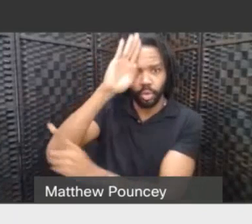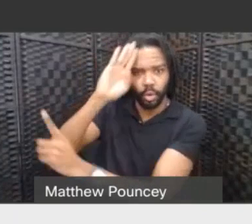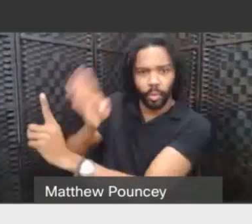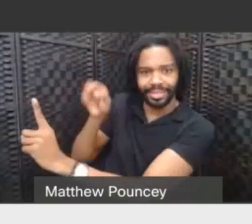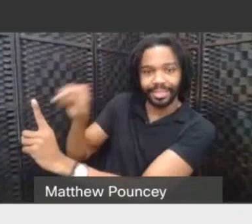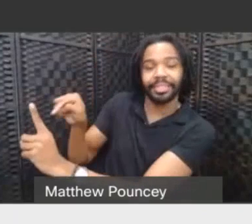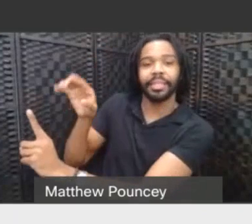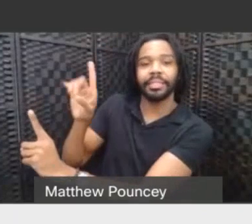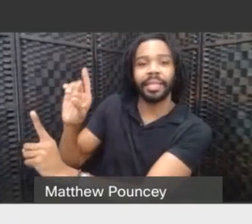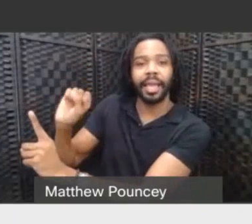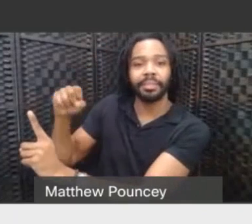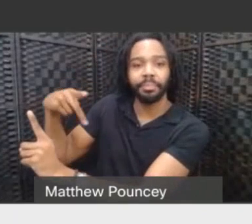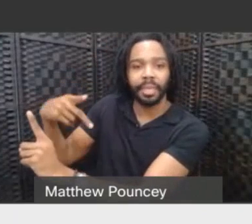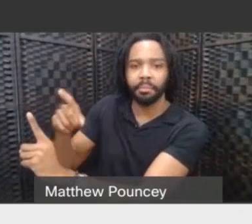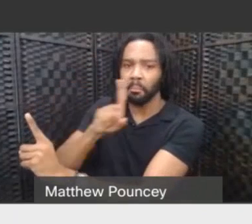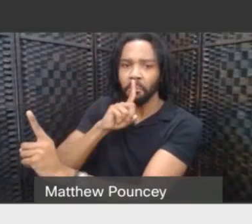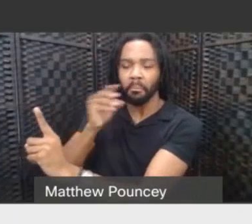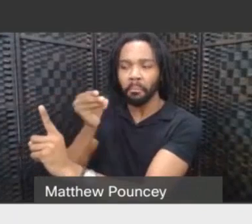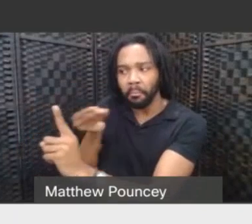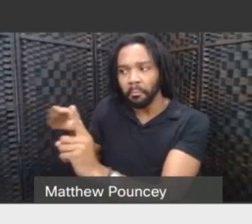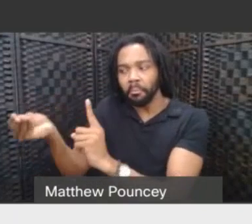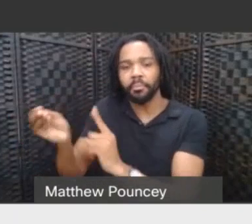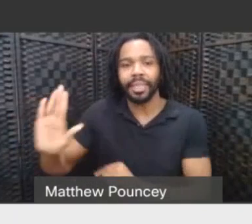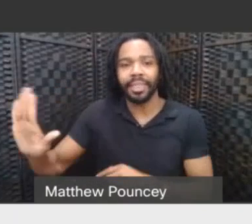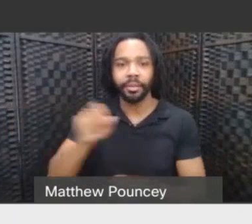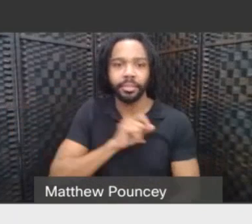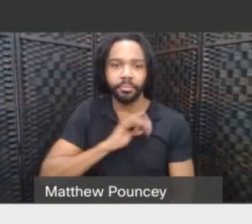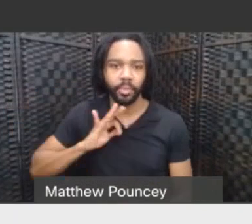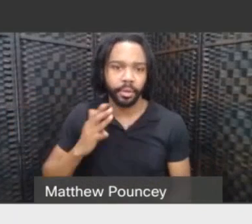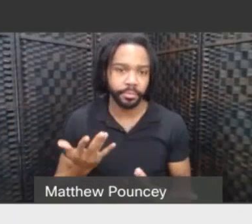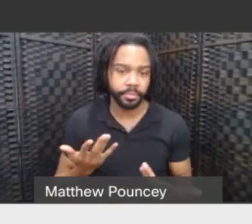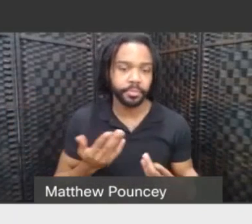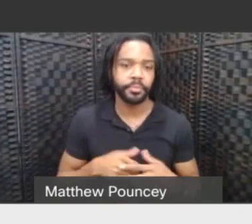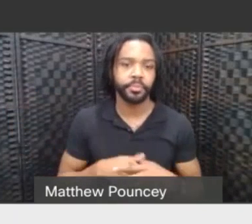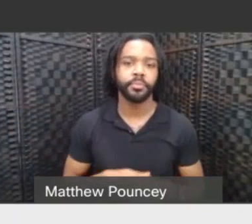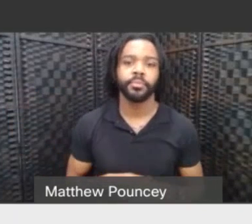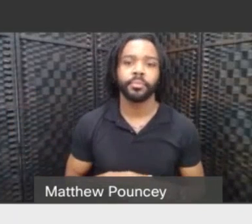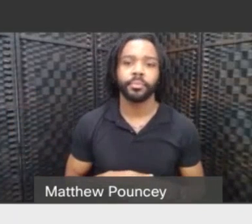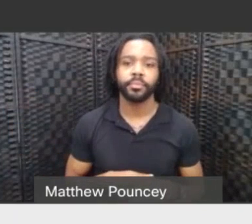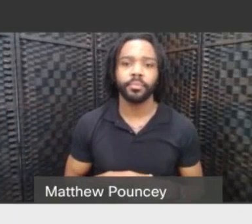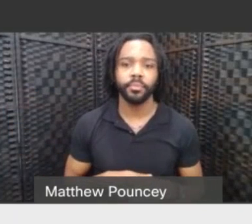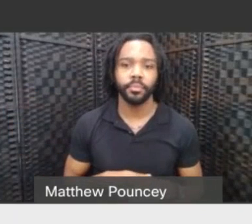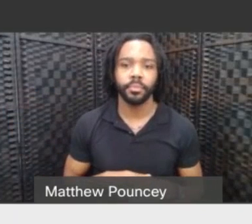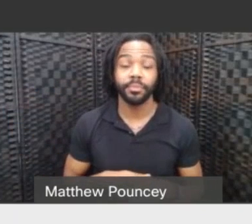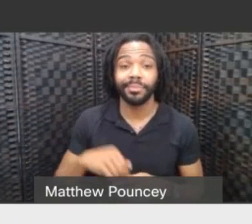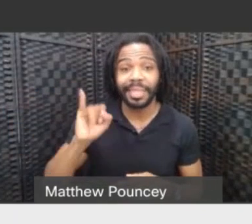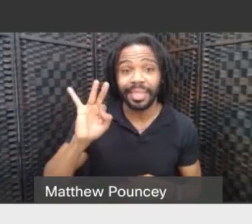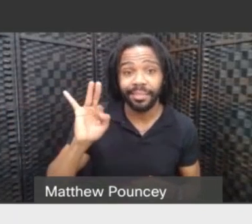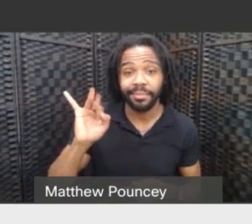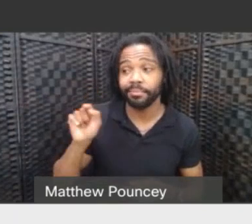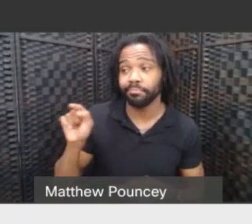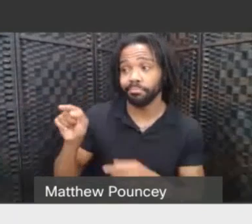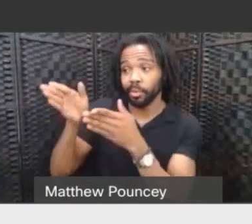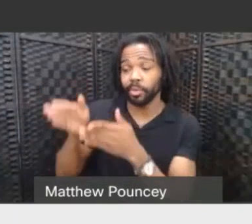DSP. It doesn't go to their employer. And so, if they were denied